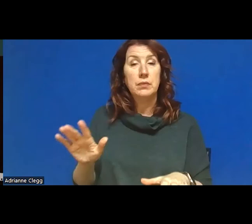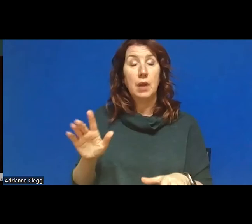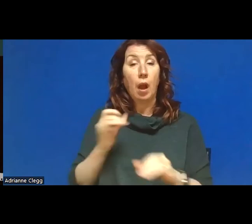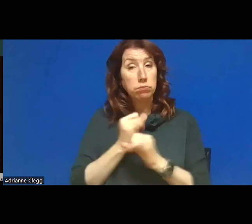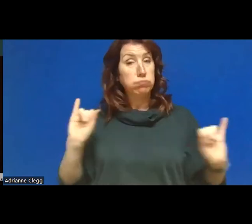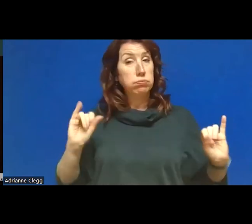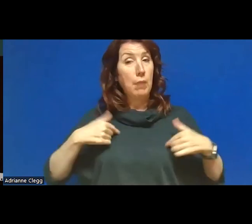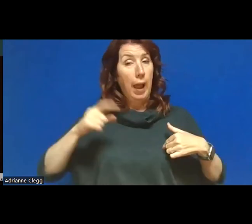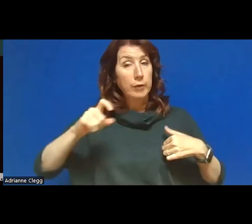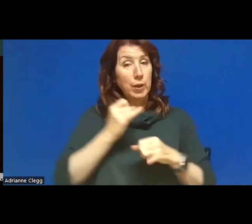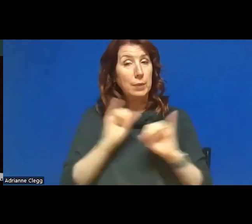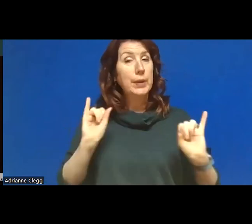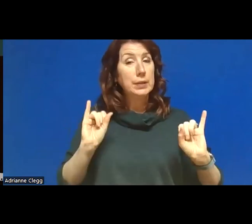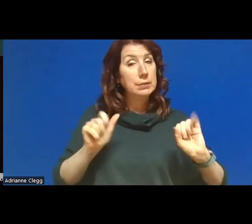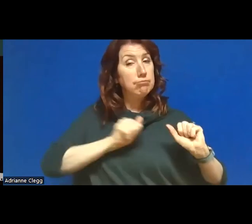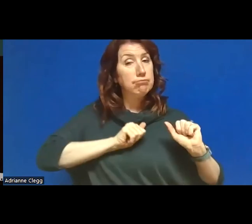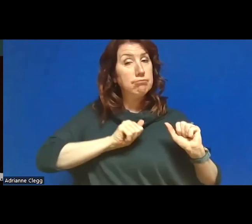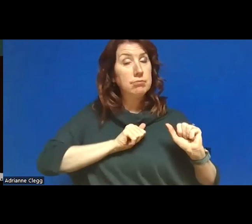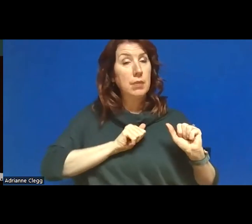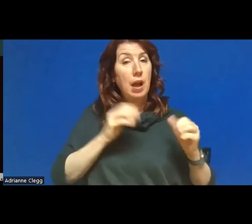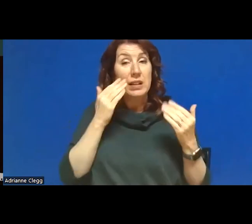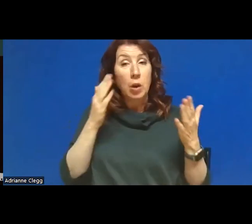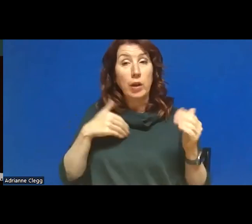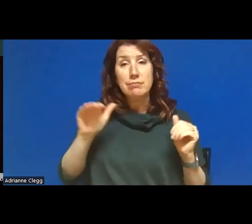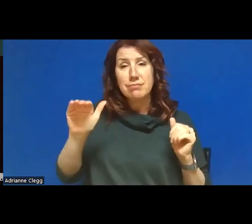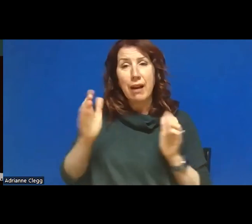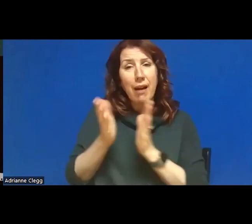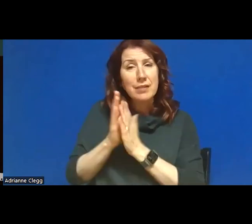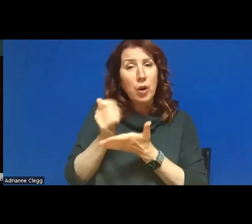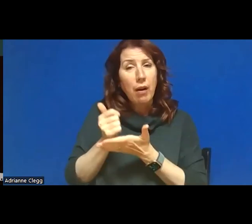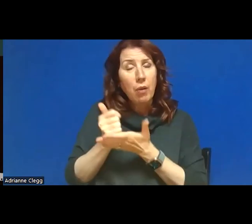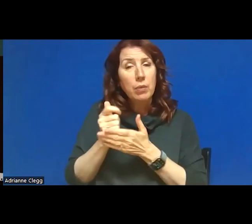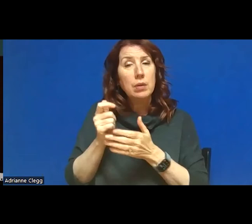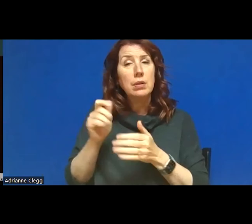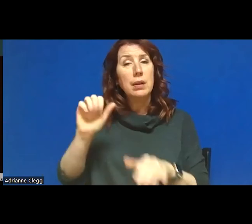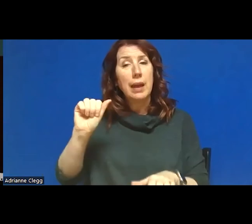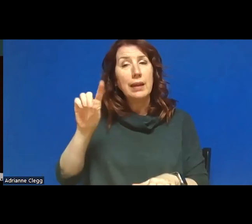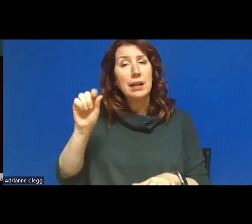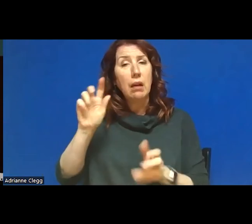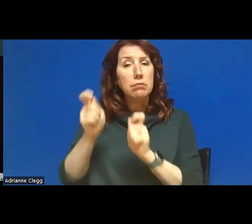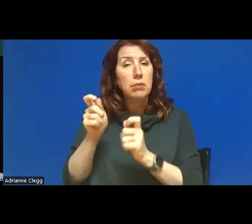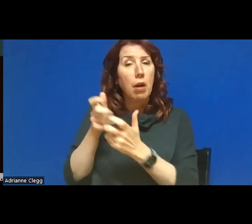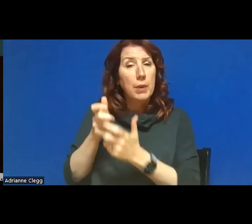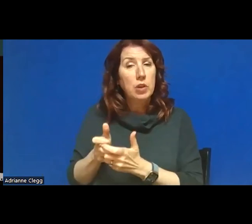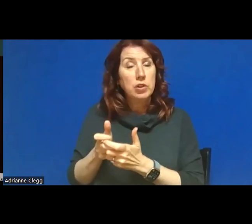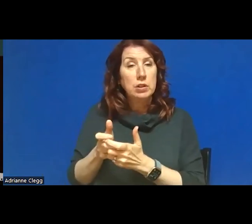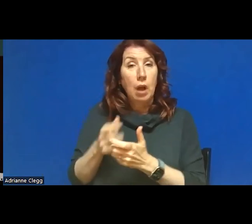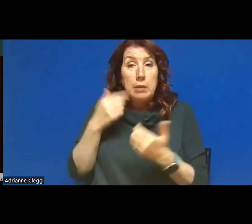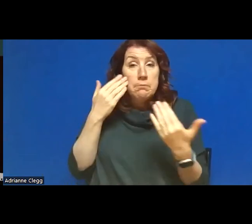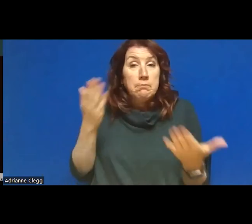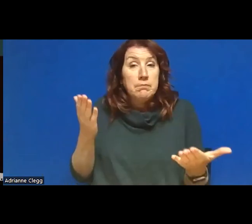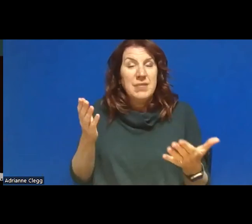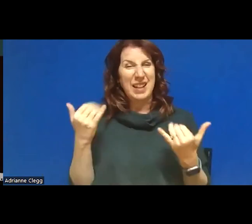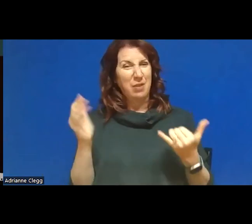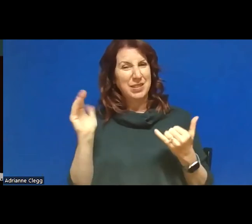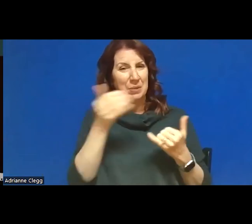my own. I didn't know that I could just ask for accommodations. I know that sounds ridiculous now, but I didn't know that,